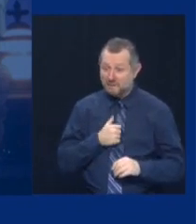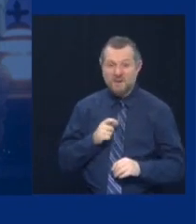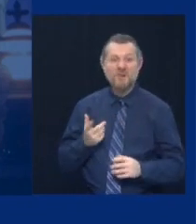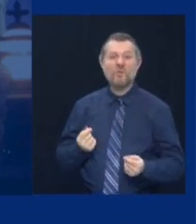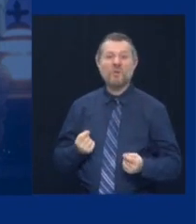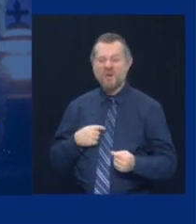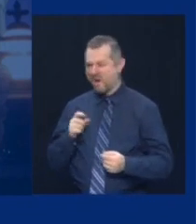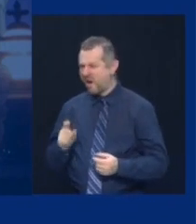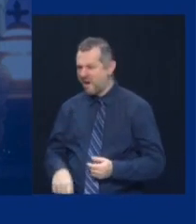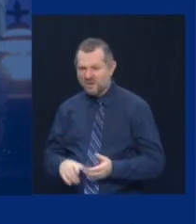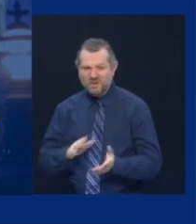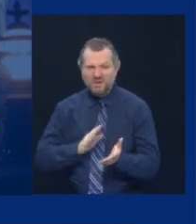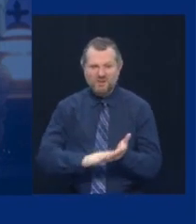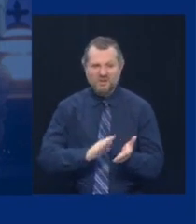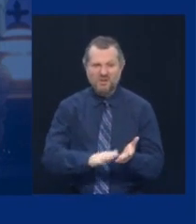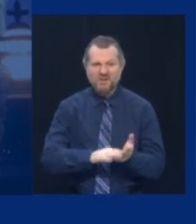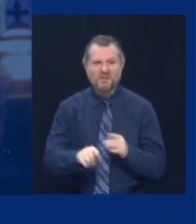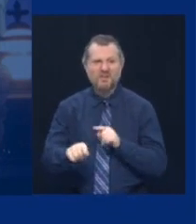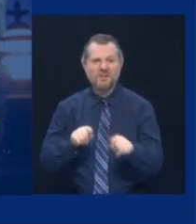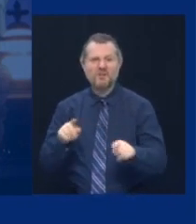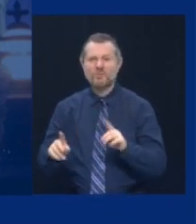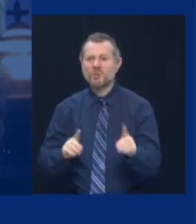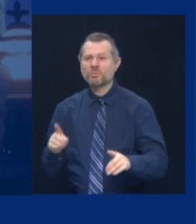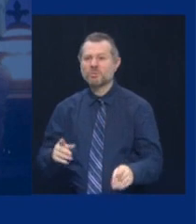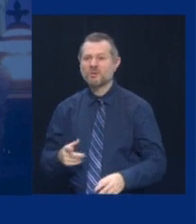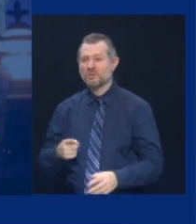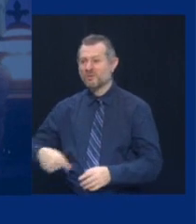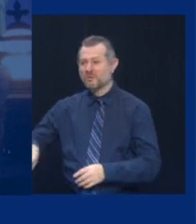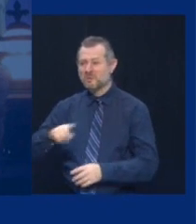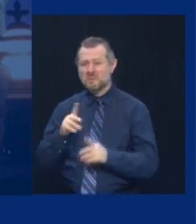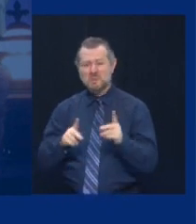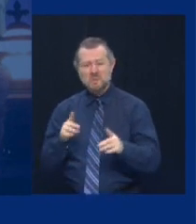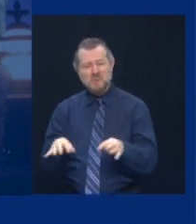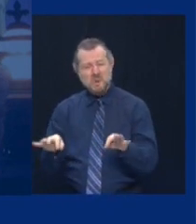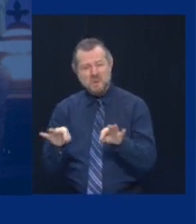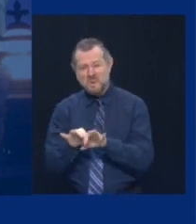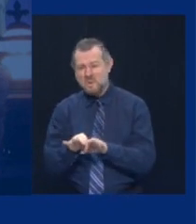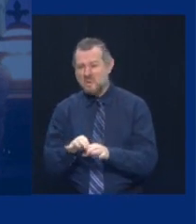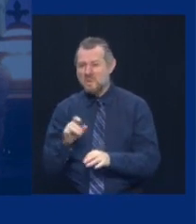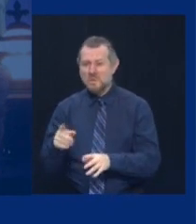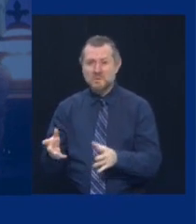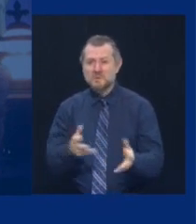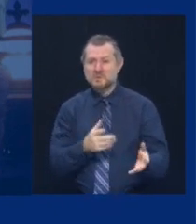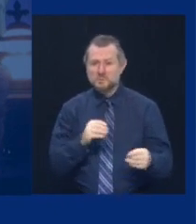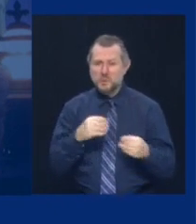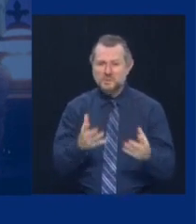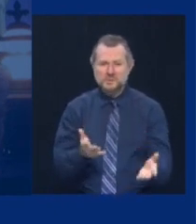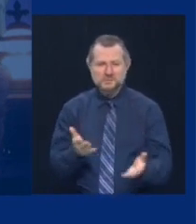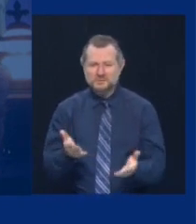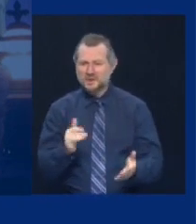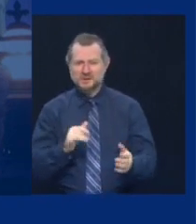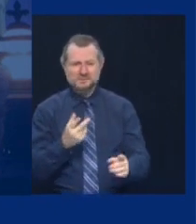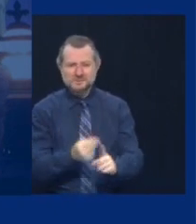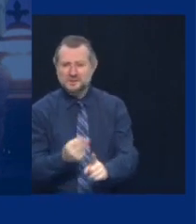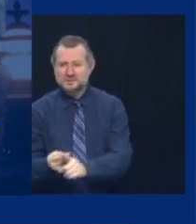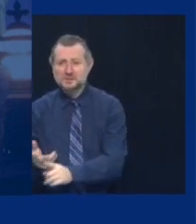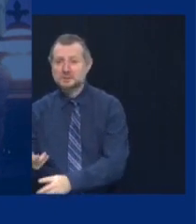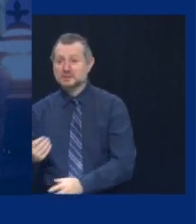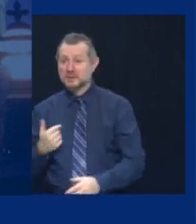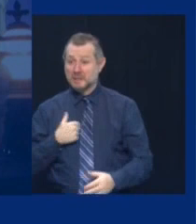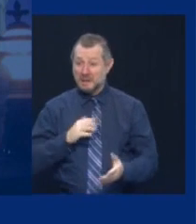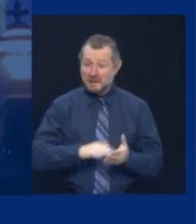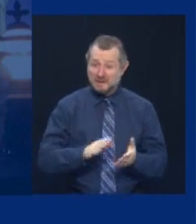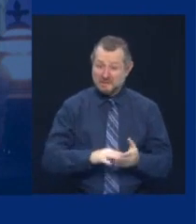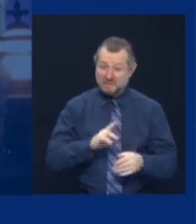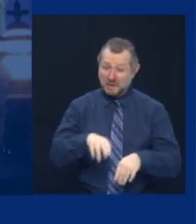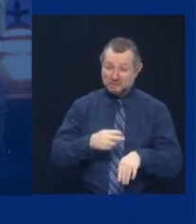people who we need to do the vaccines, lay off National Guard expenses, lay